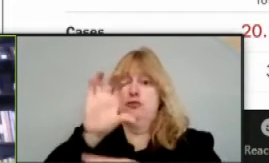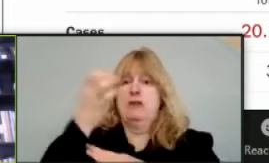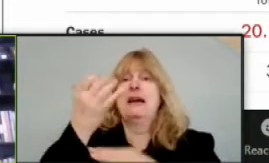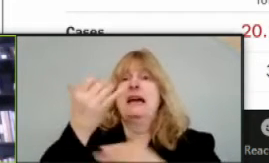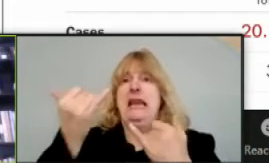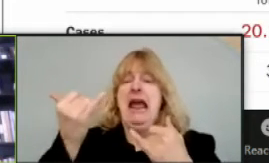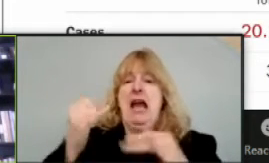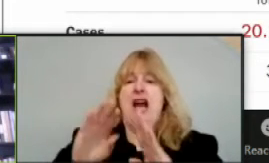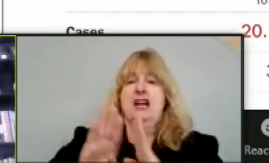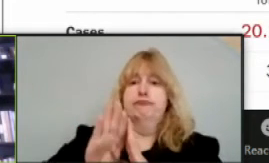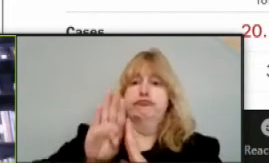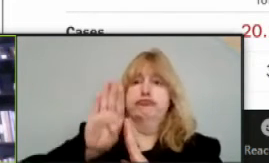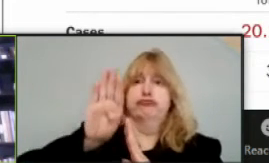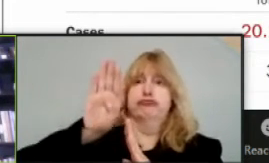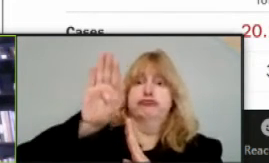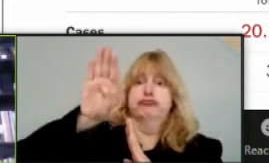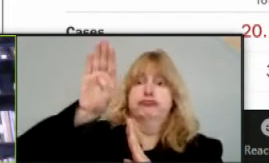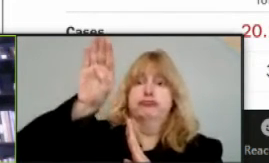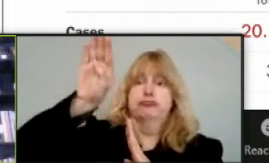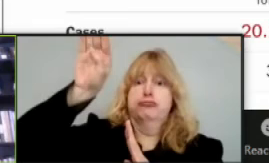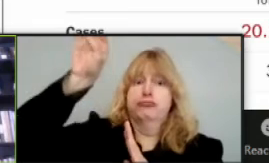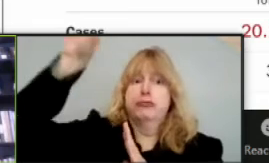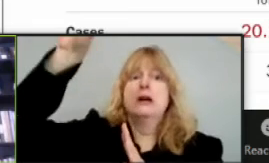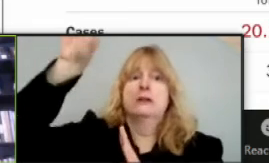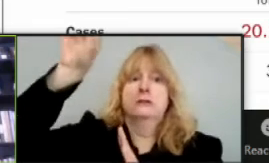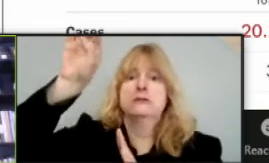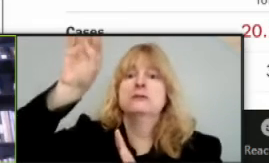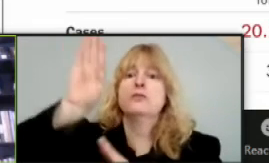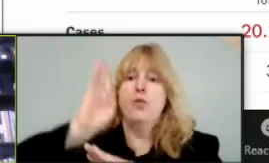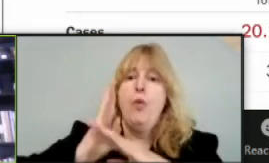And we're up here now where we're having over